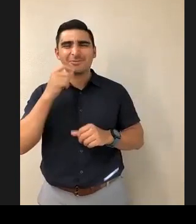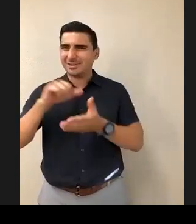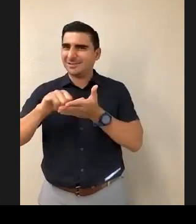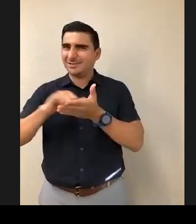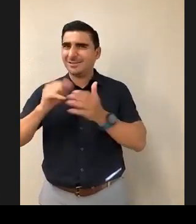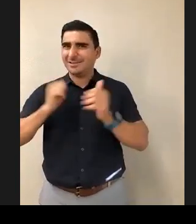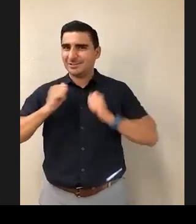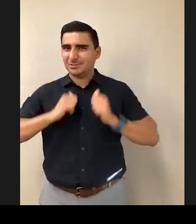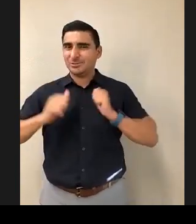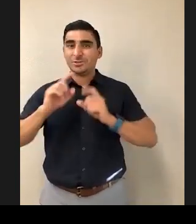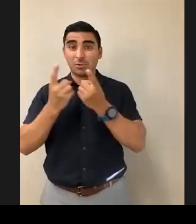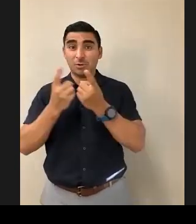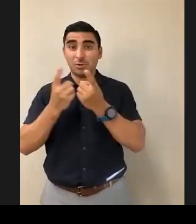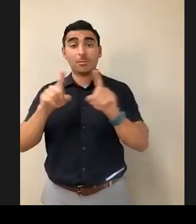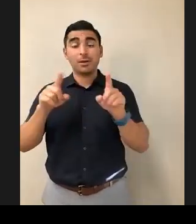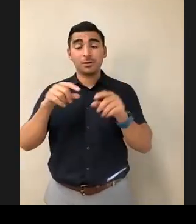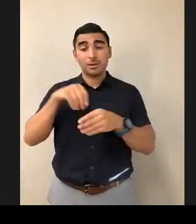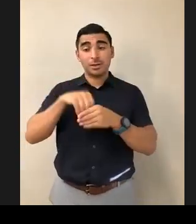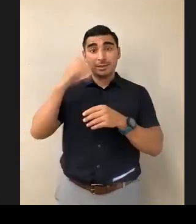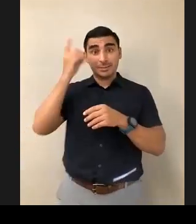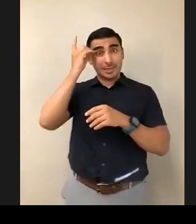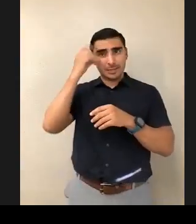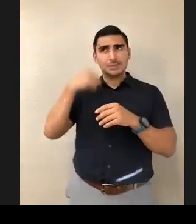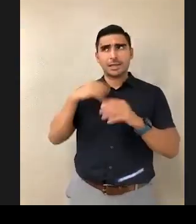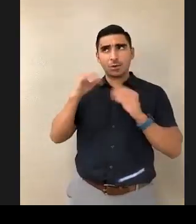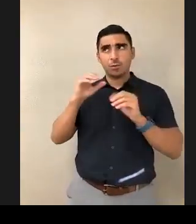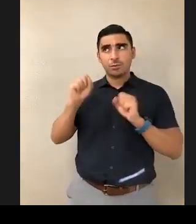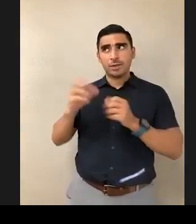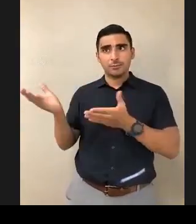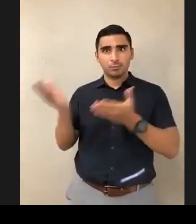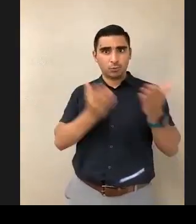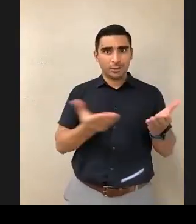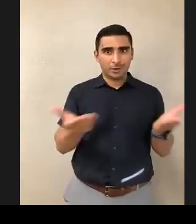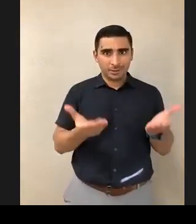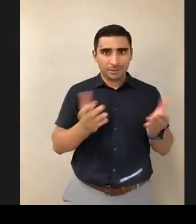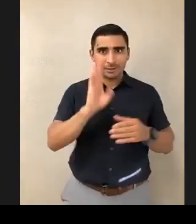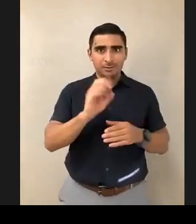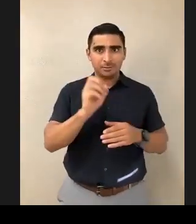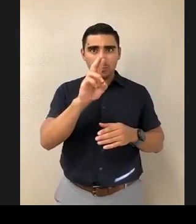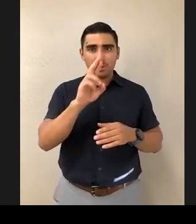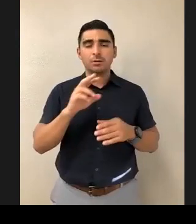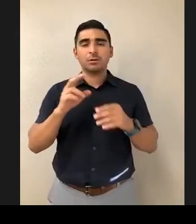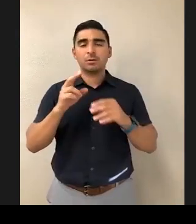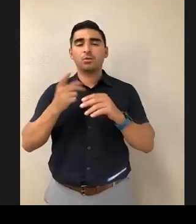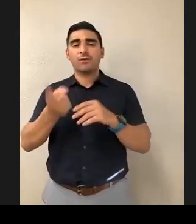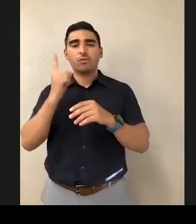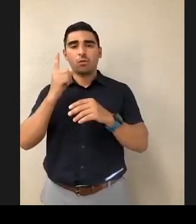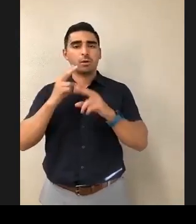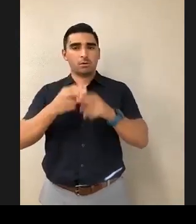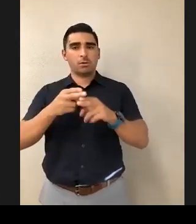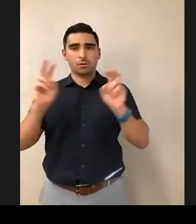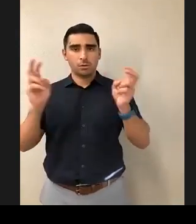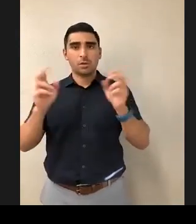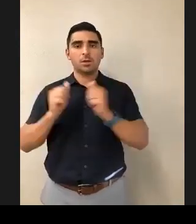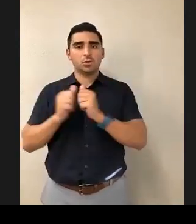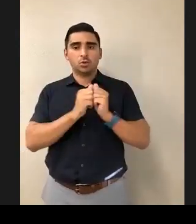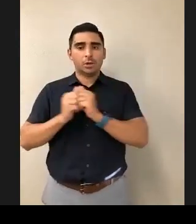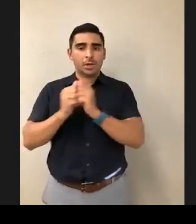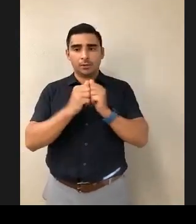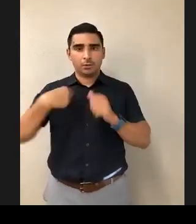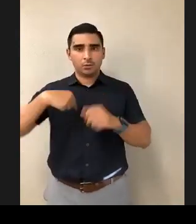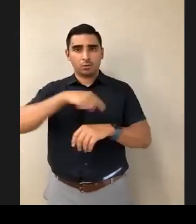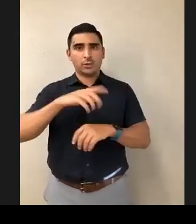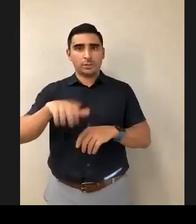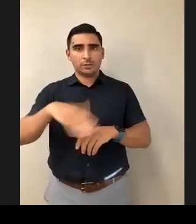in Dallas that I would hope to bring here. We do a series called Together We Dine. And what that is that they bring in